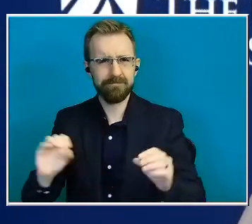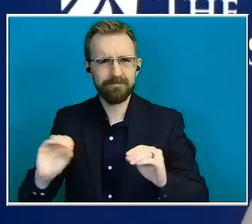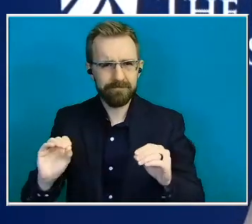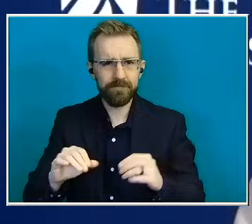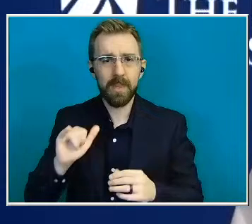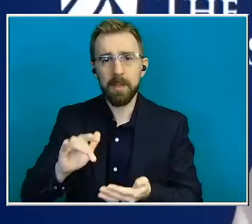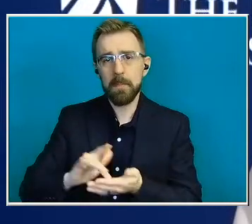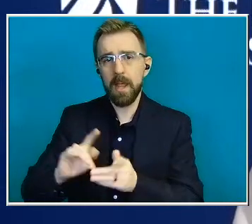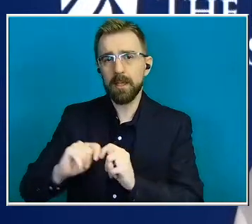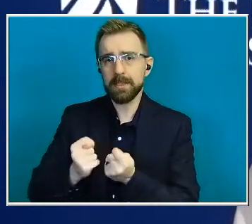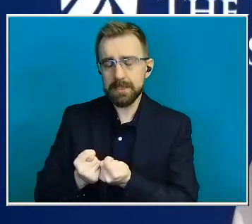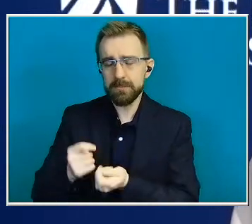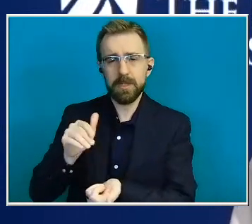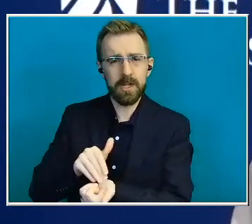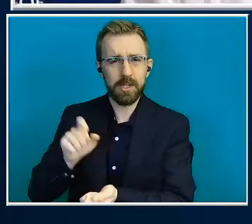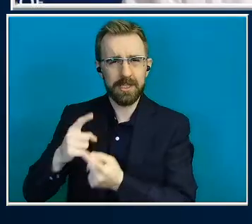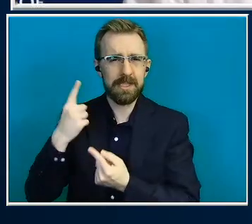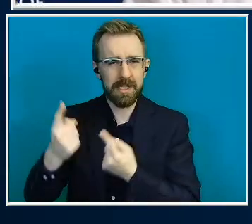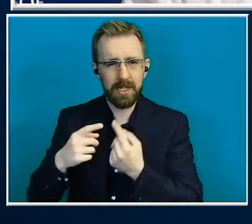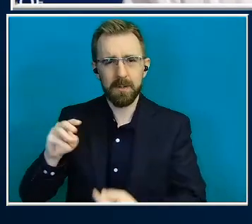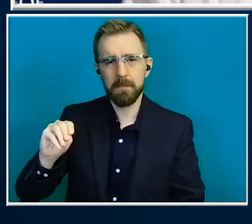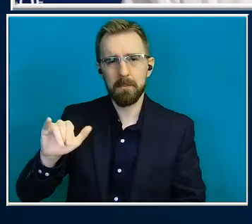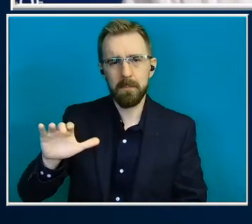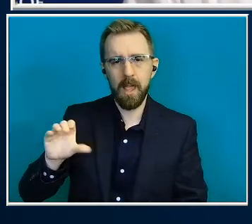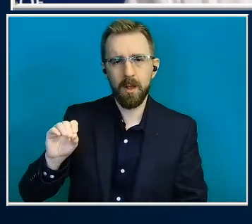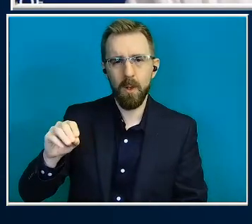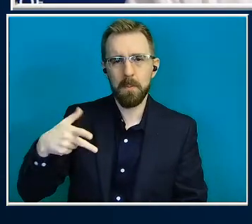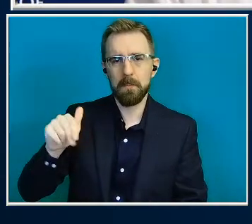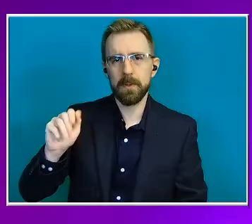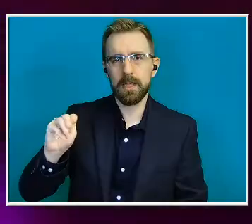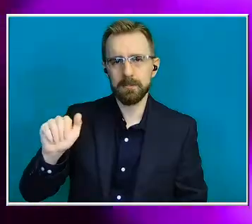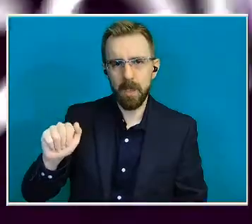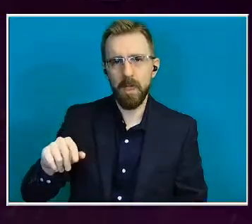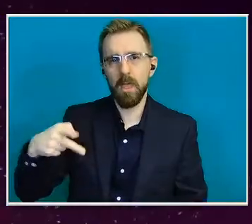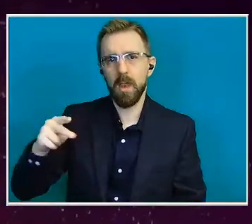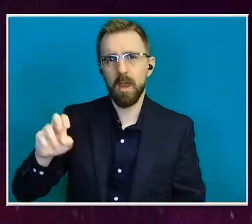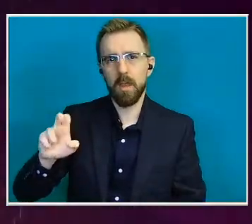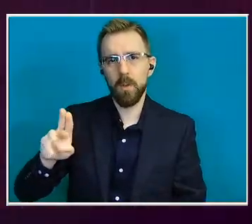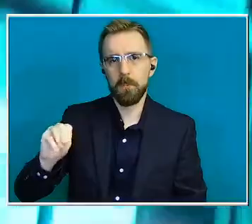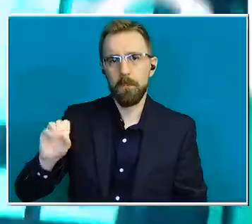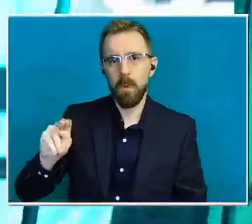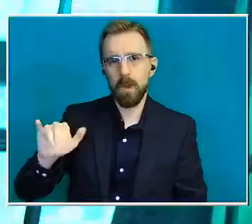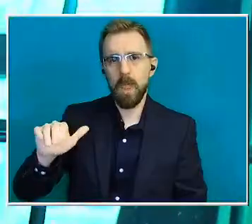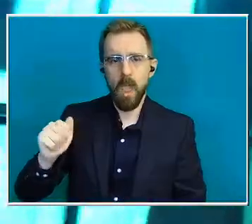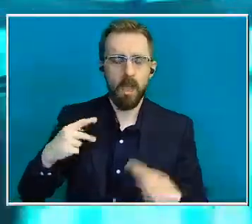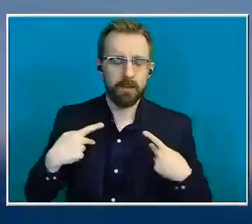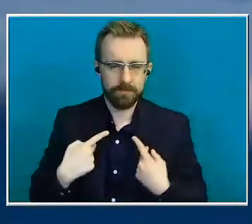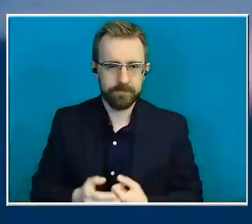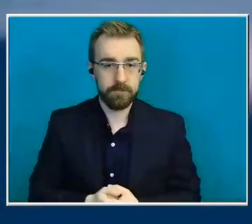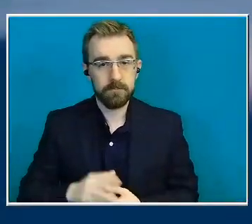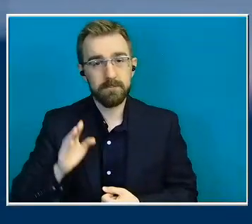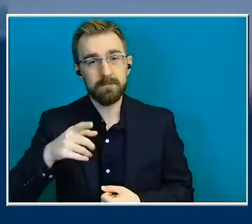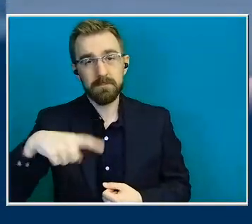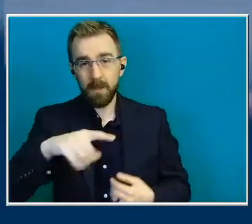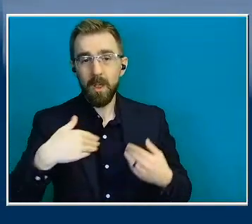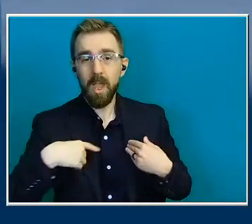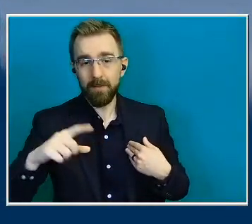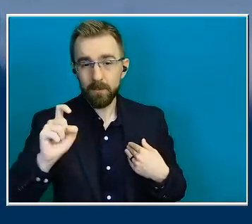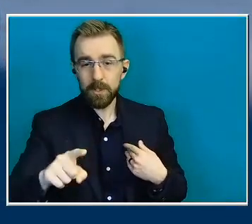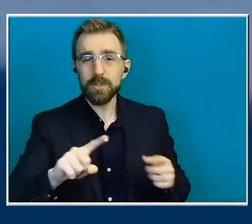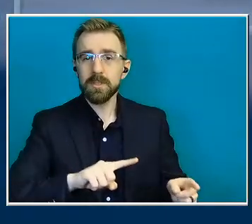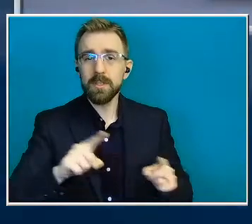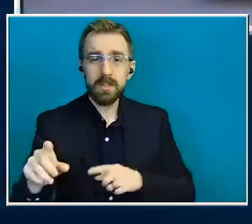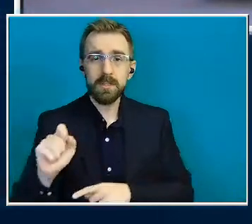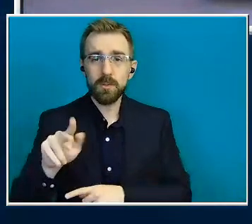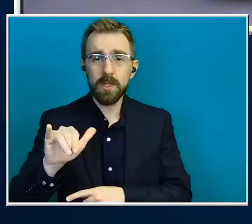consider mycoplasma pneumonia as well. All right, thank you, sir. We know many of you have questions. Let's head to Studio B with Alexis.